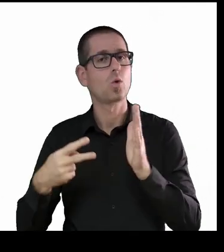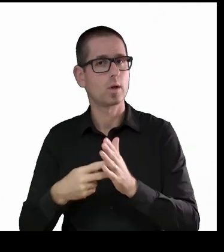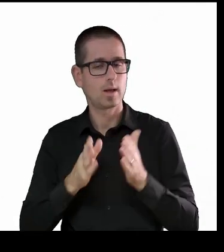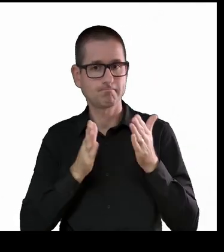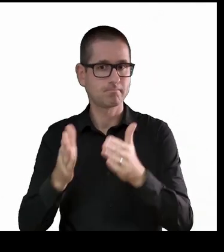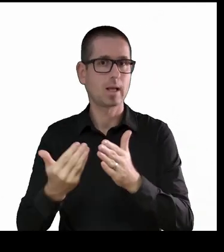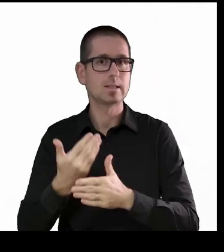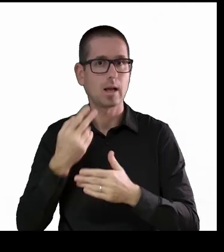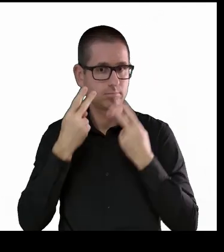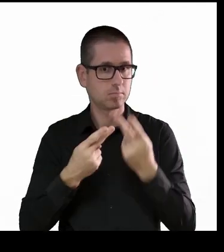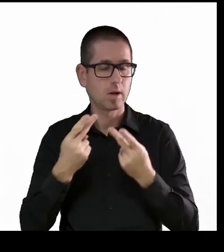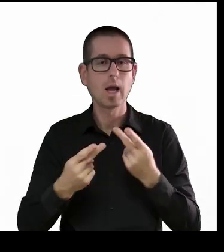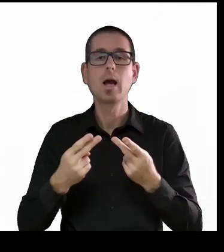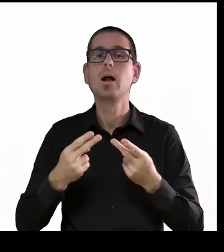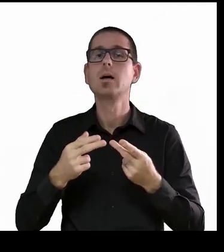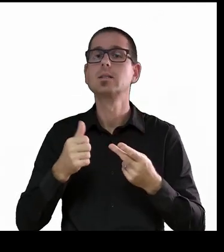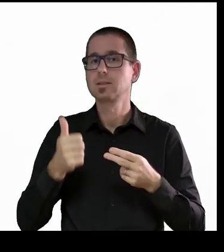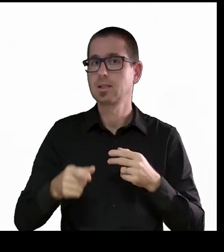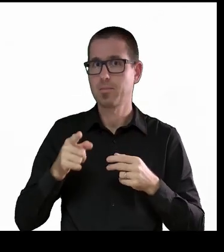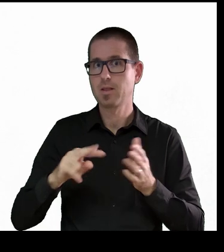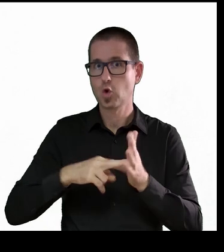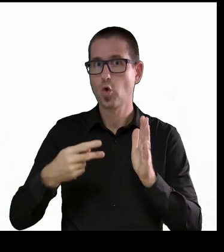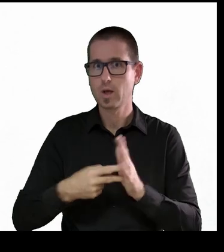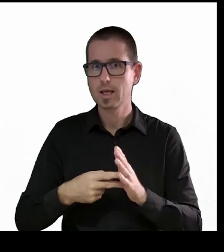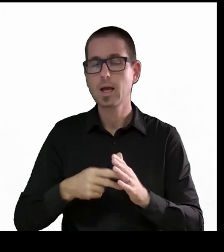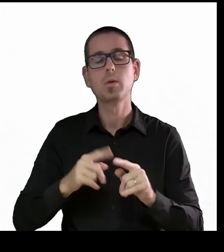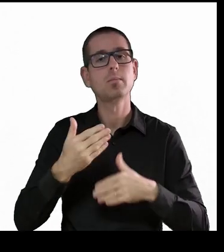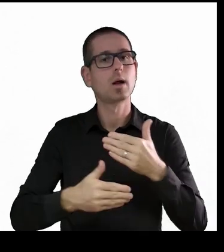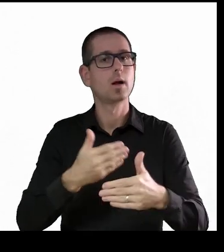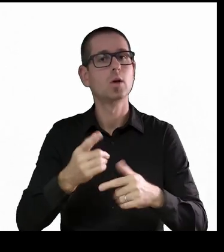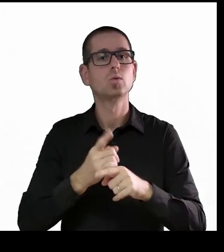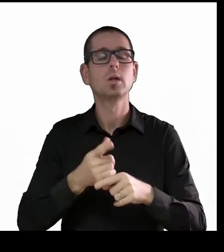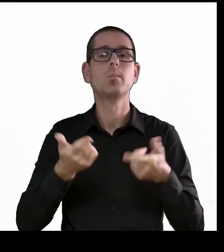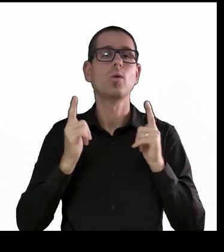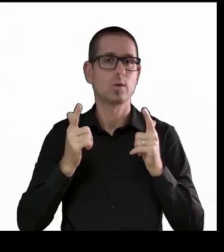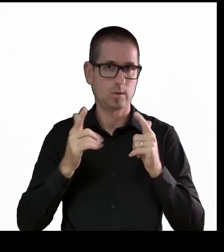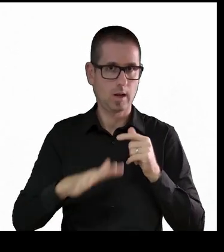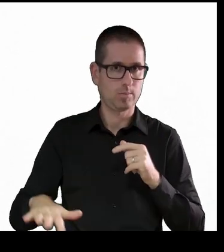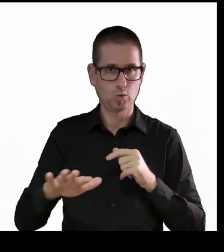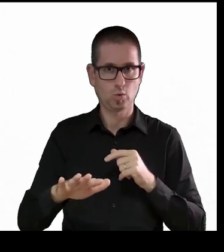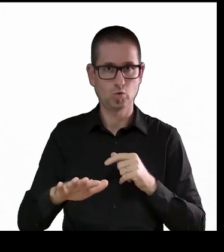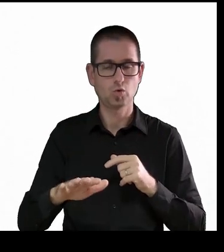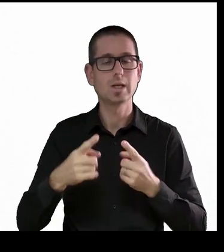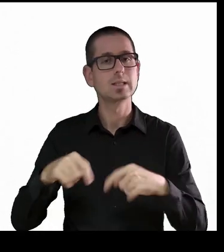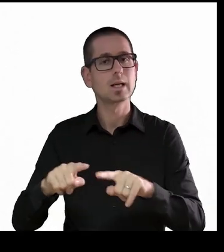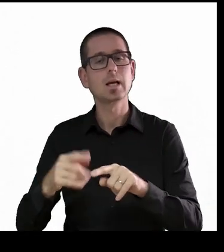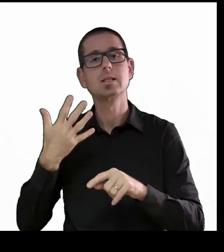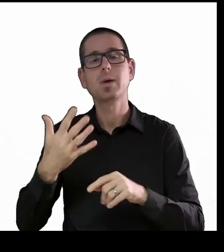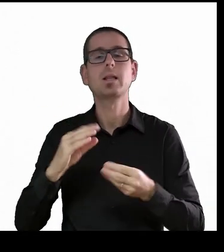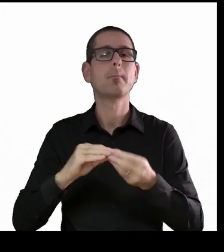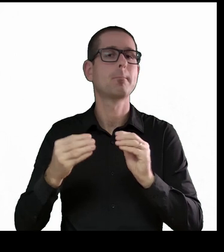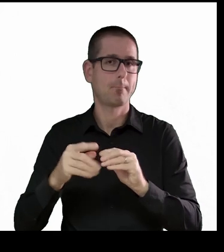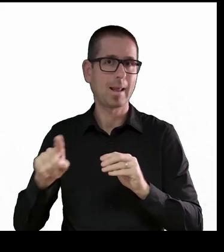to investigate technology itself, and then continuing professional development section with 5